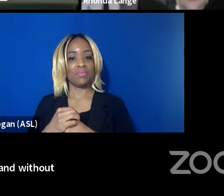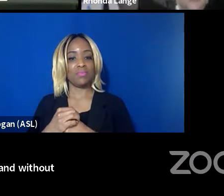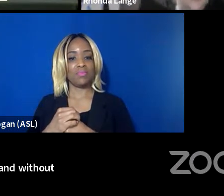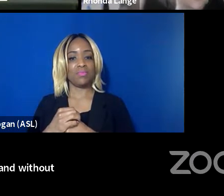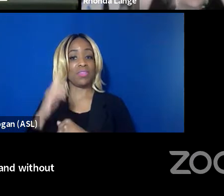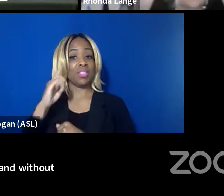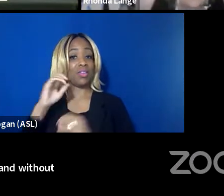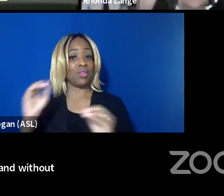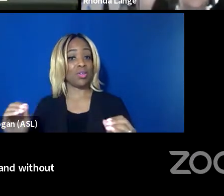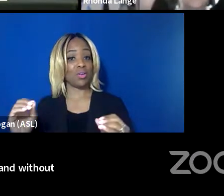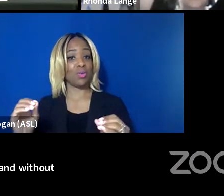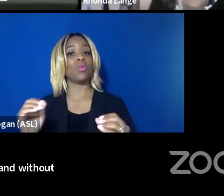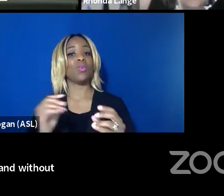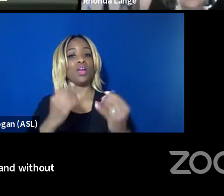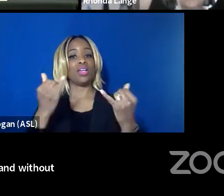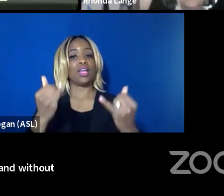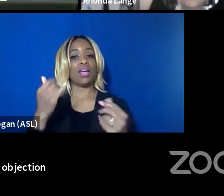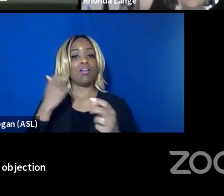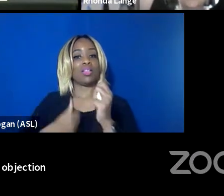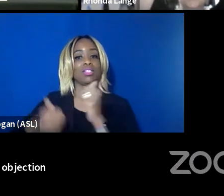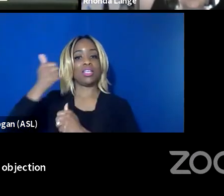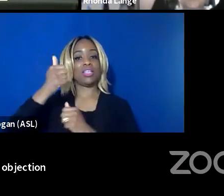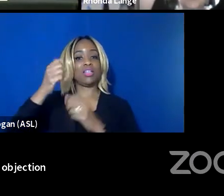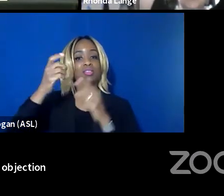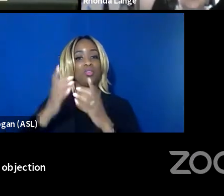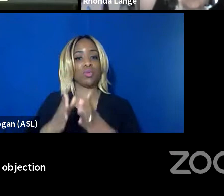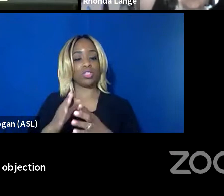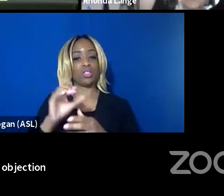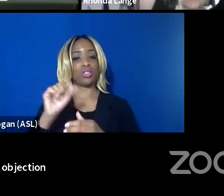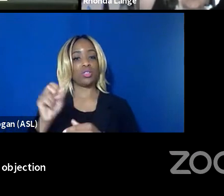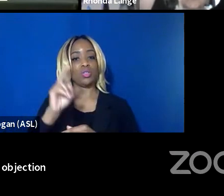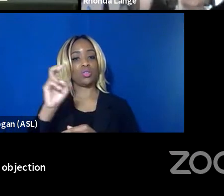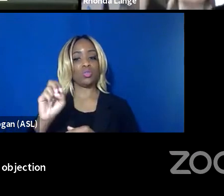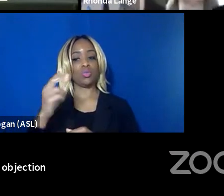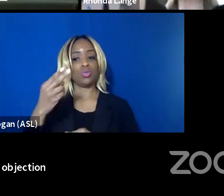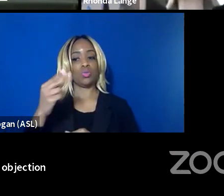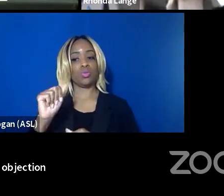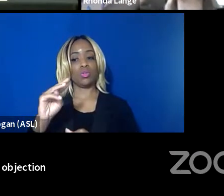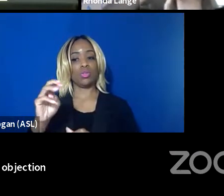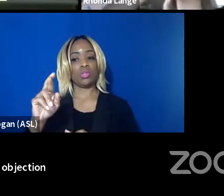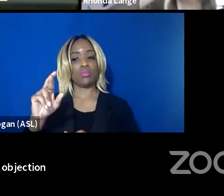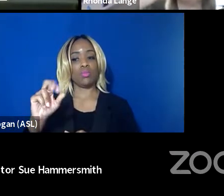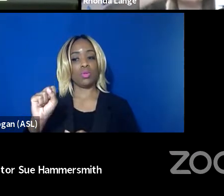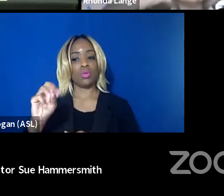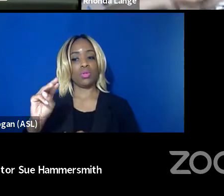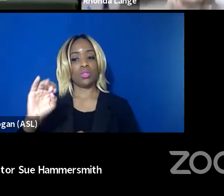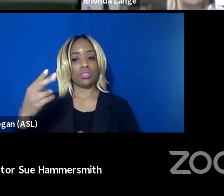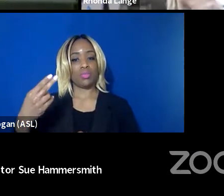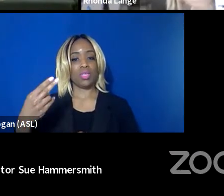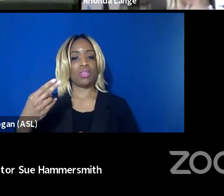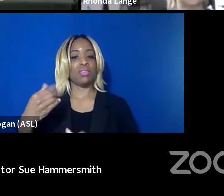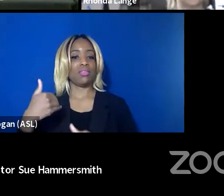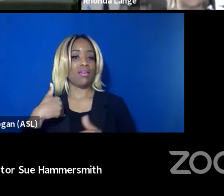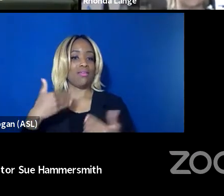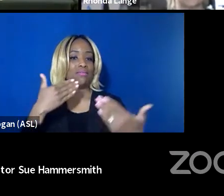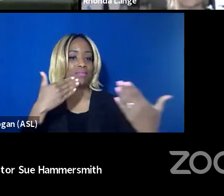hearing no objection, we'll now have Executive Director Sue Hammersmith come to us with acknowledgments.